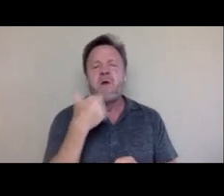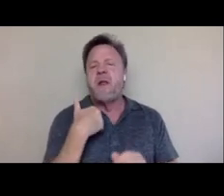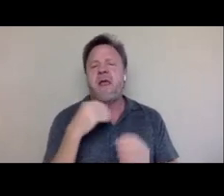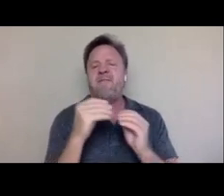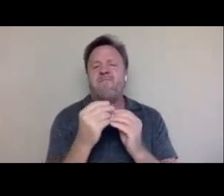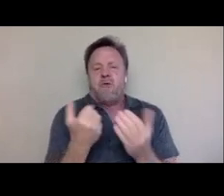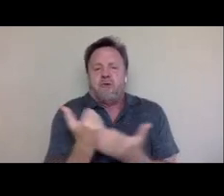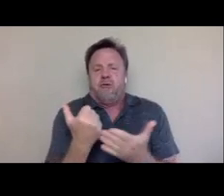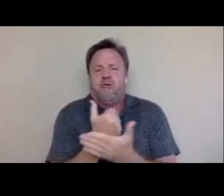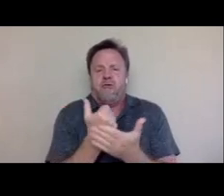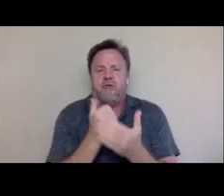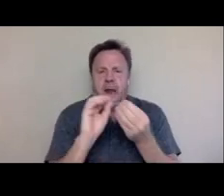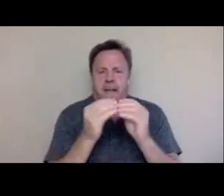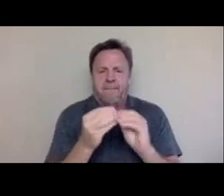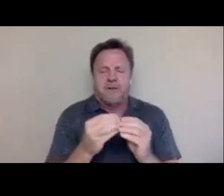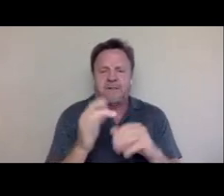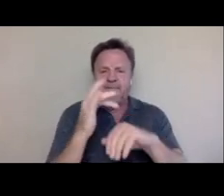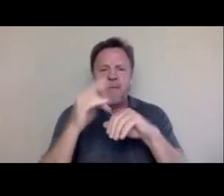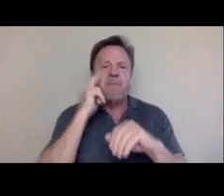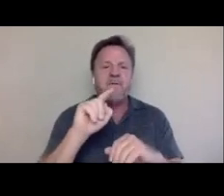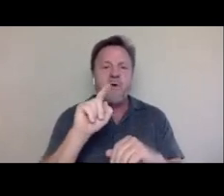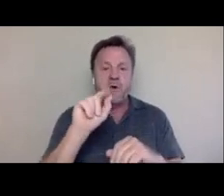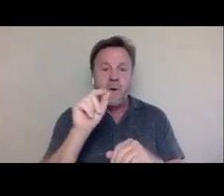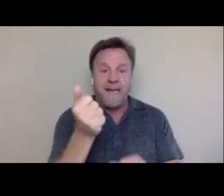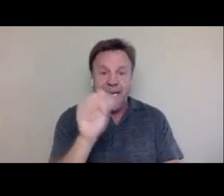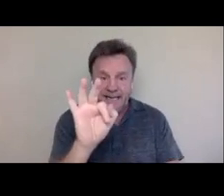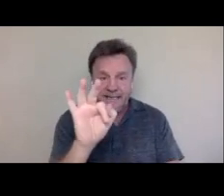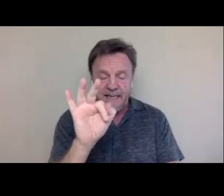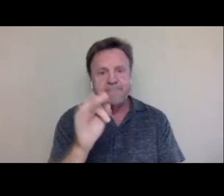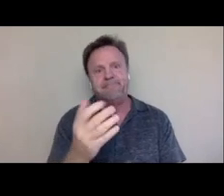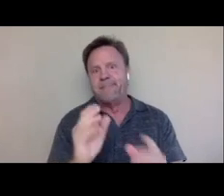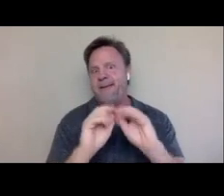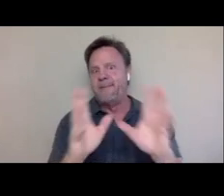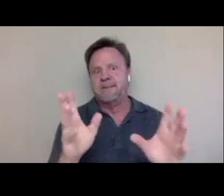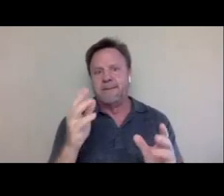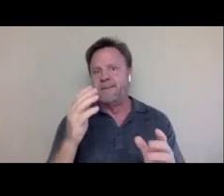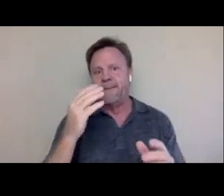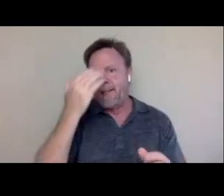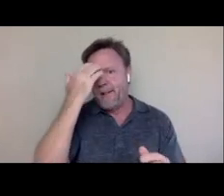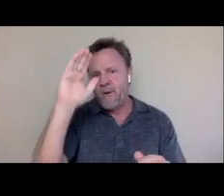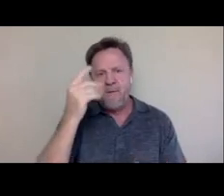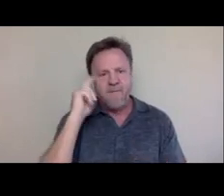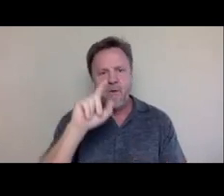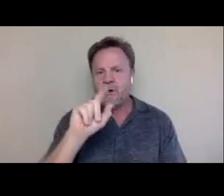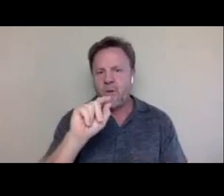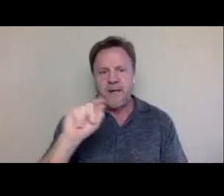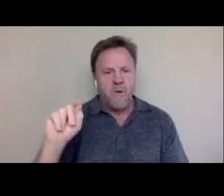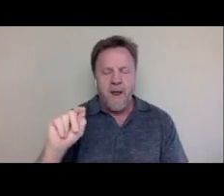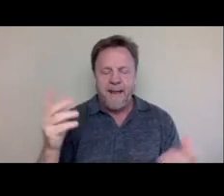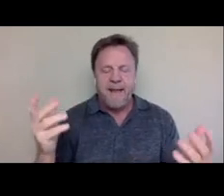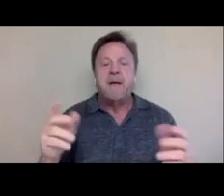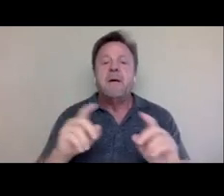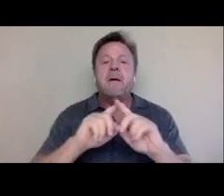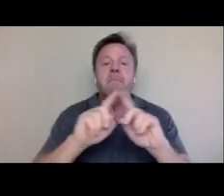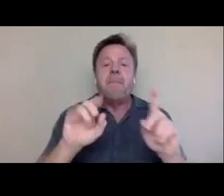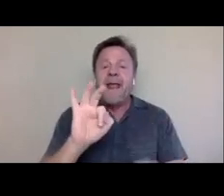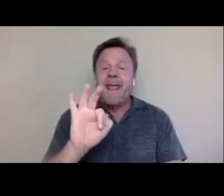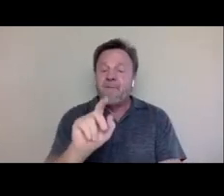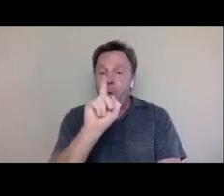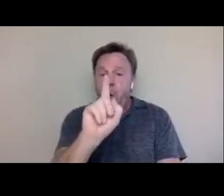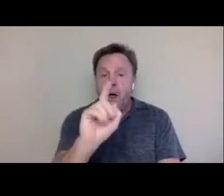figures yet available for 2019. And obviously we don't know yet for 2020. But if